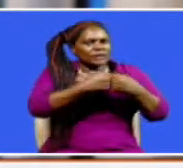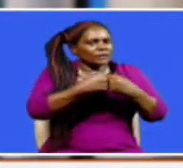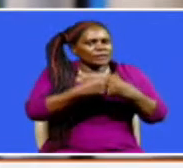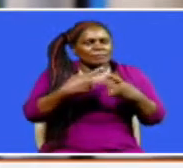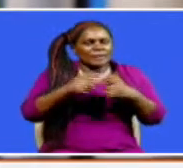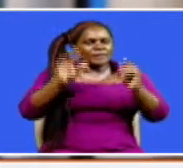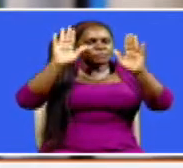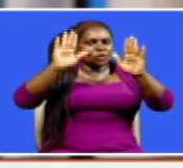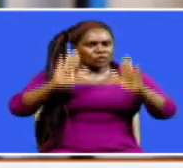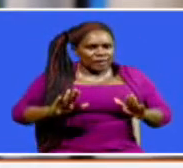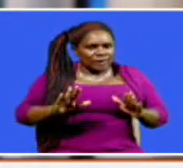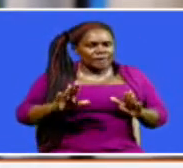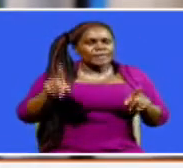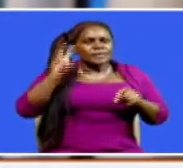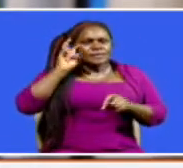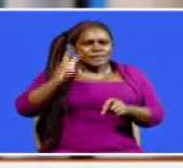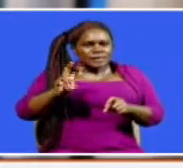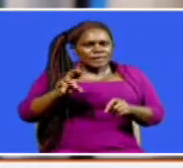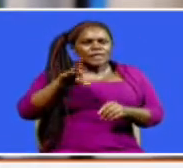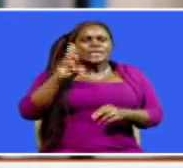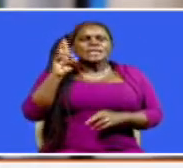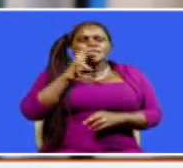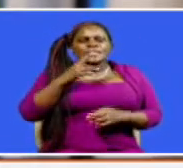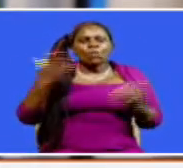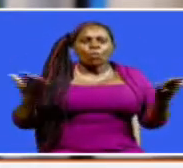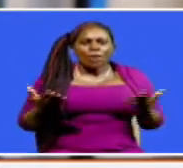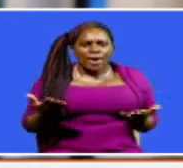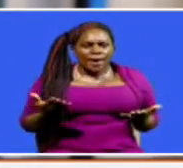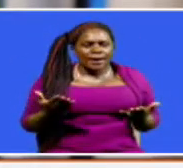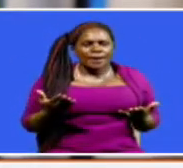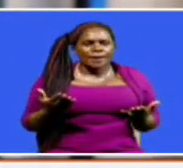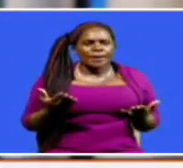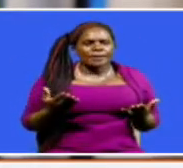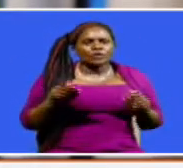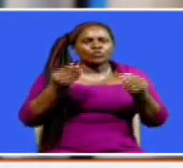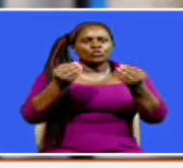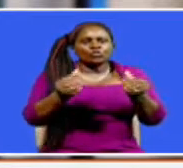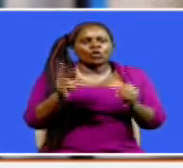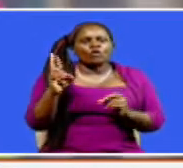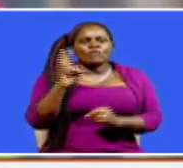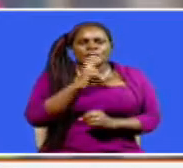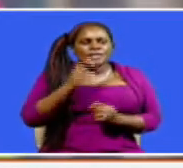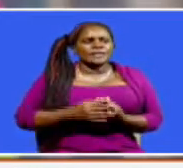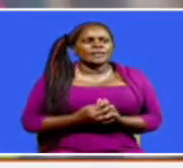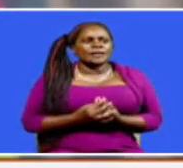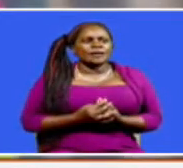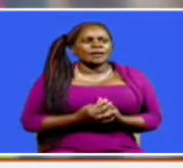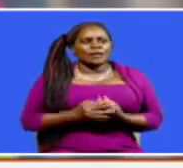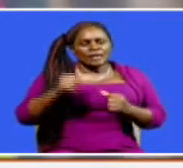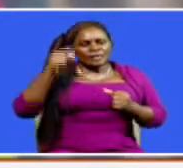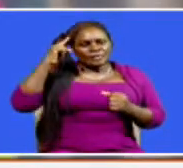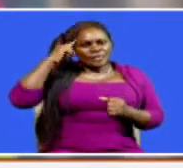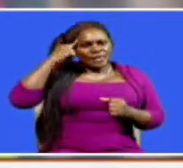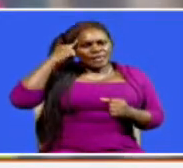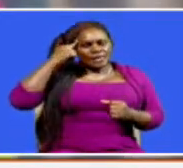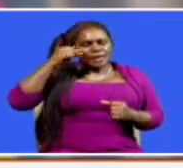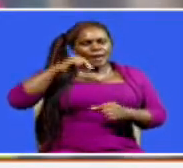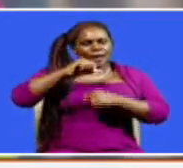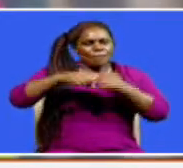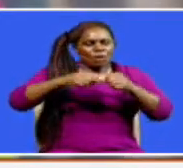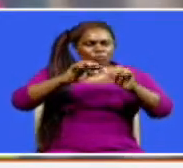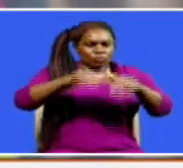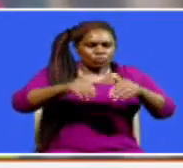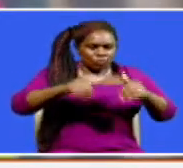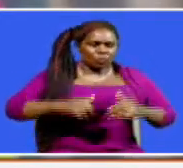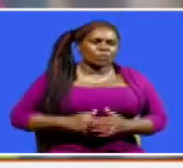but it's important to also see where the risks may lie and to mitigate those appropriately. If we think about African culture, it tends